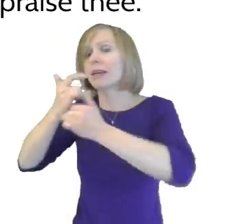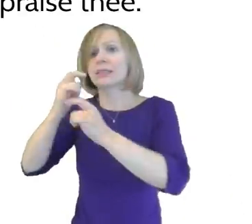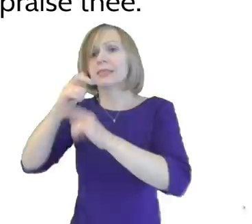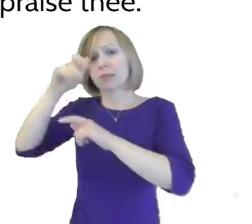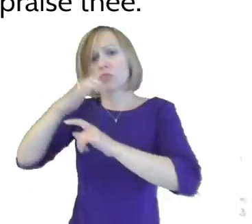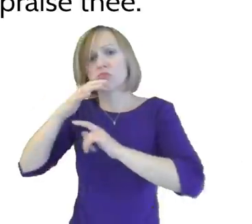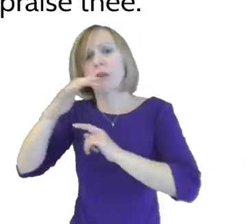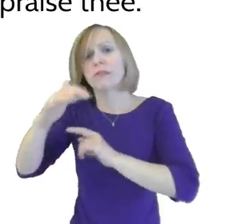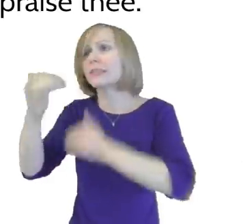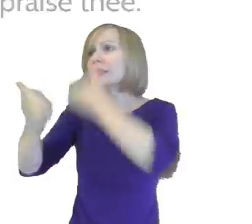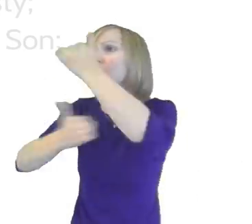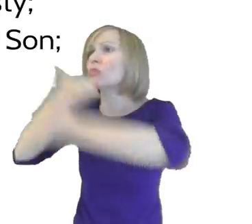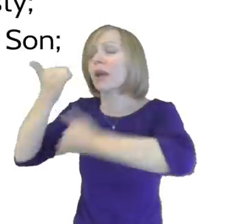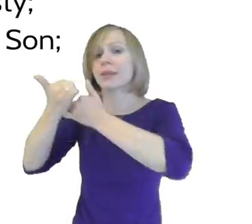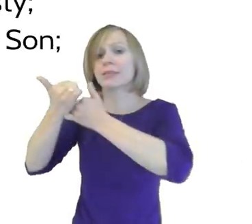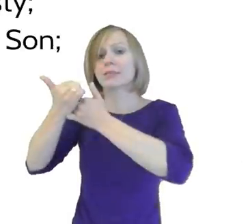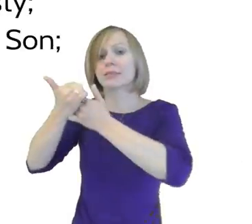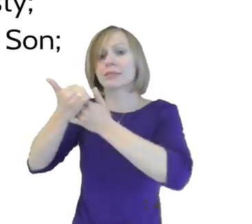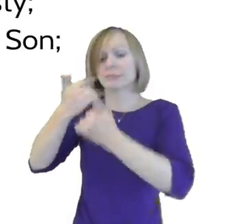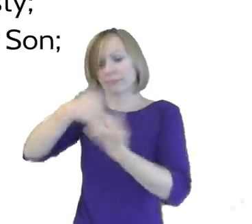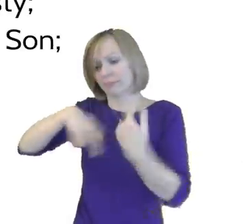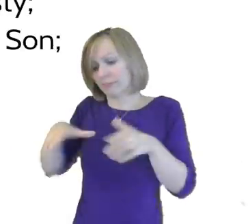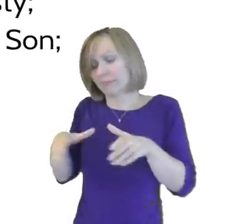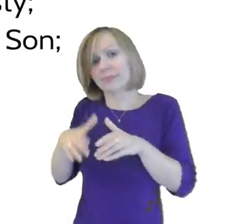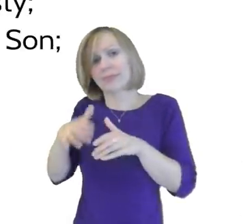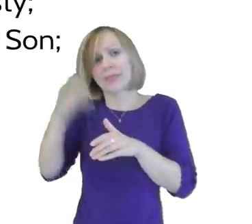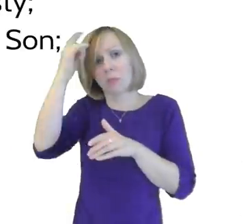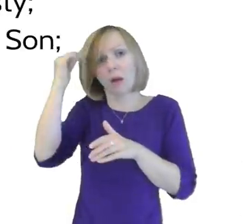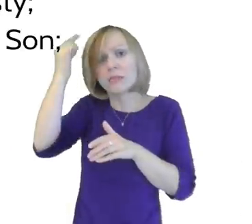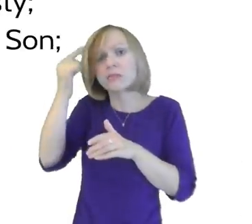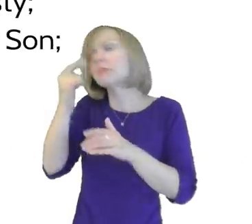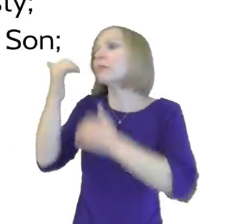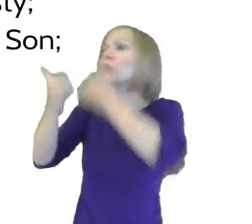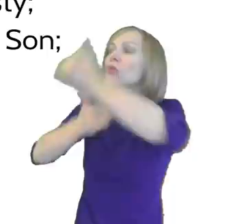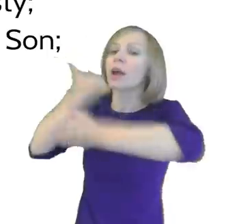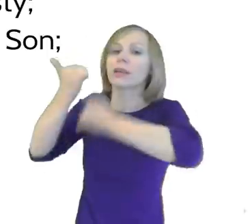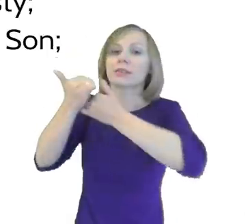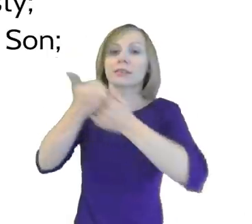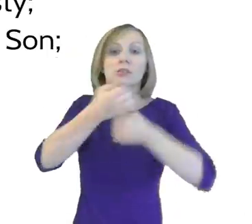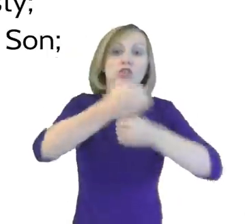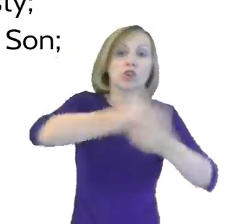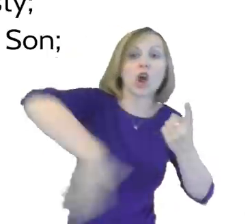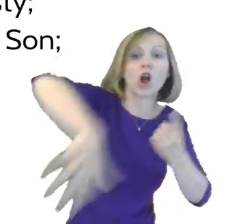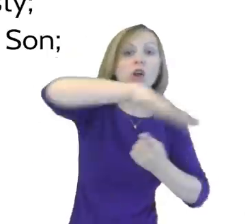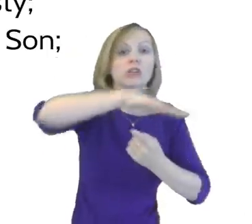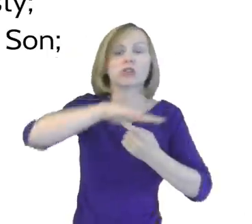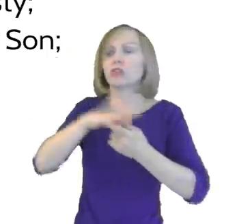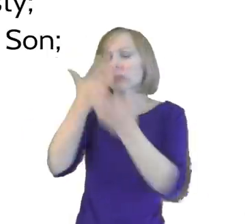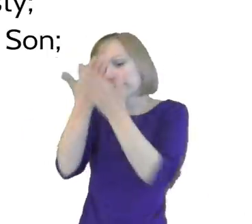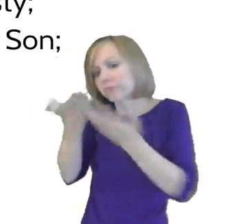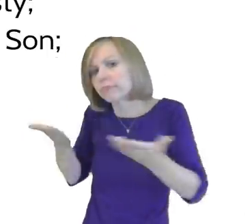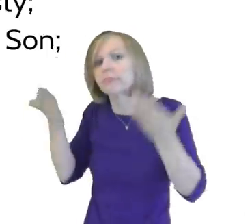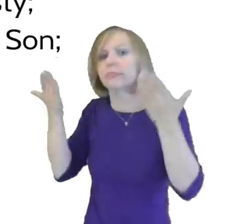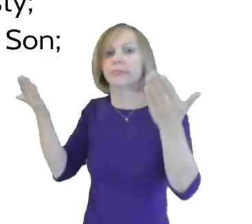goodly fellowship of the prophets praise thee. The noble army of martyrs praise thee. The Holy Church throughout all the world doth acknowledge